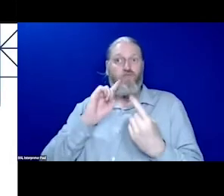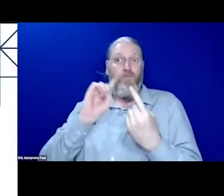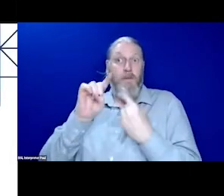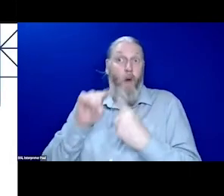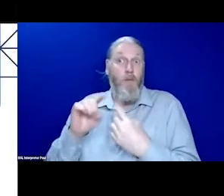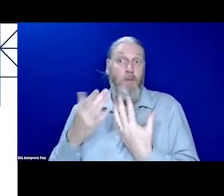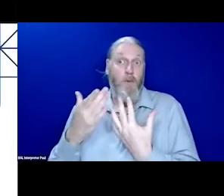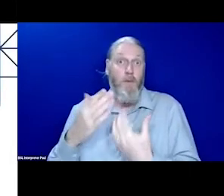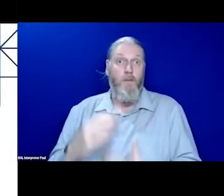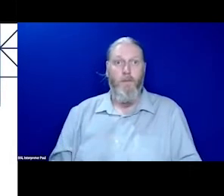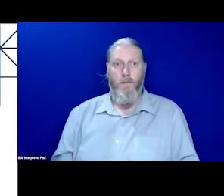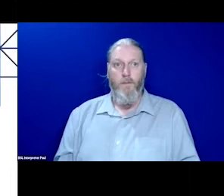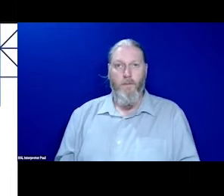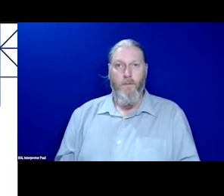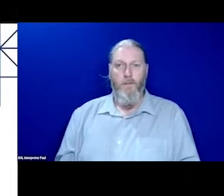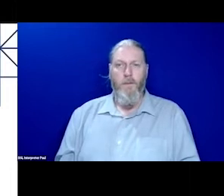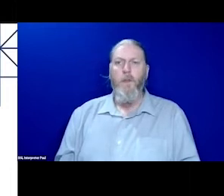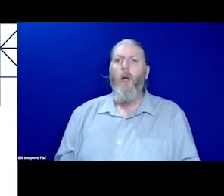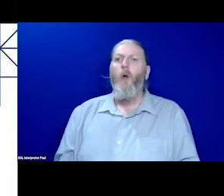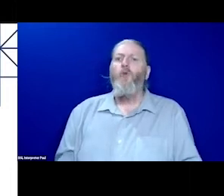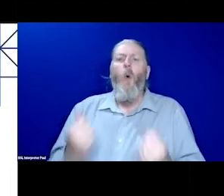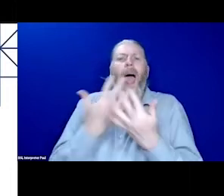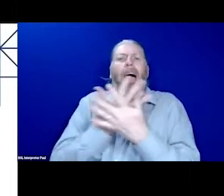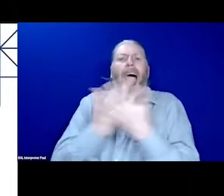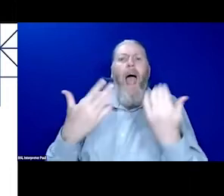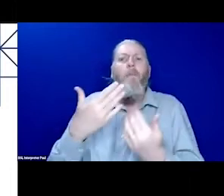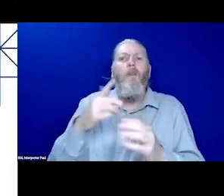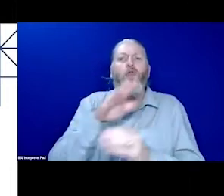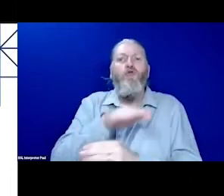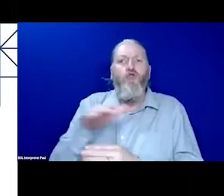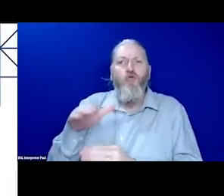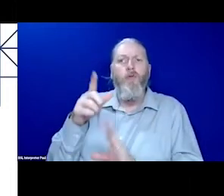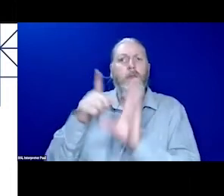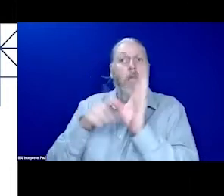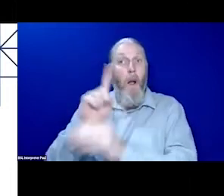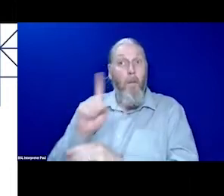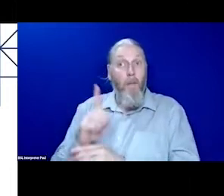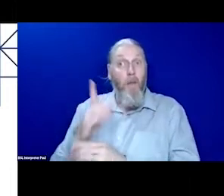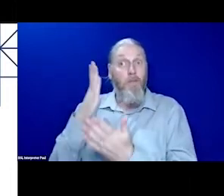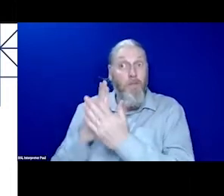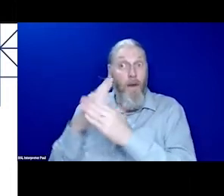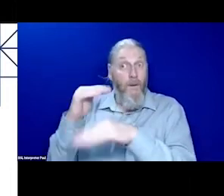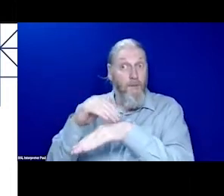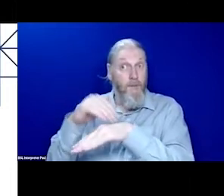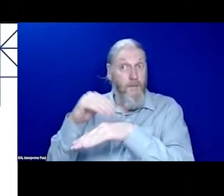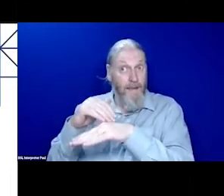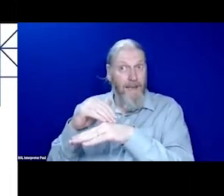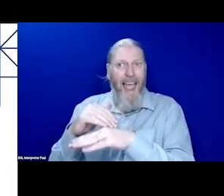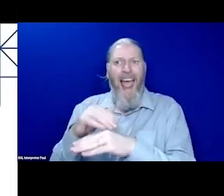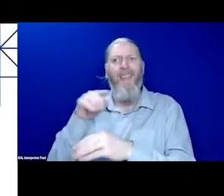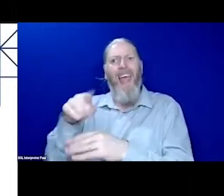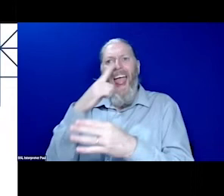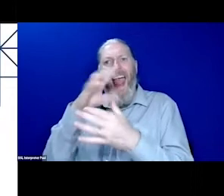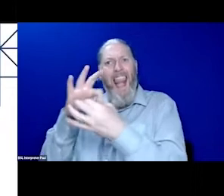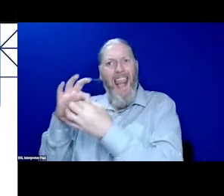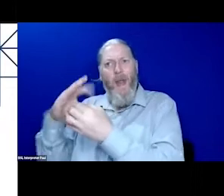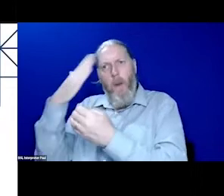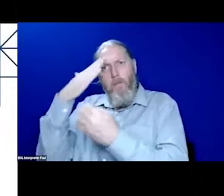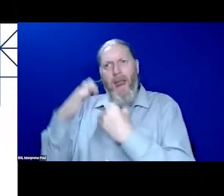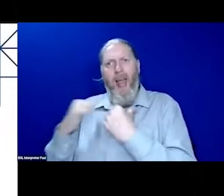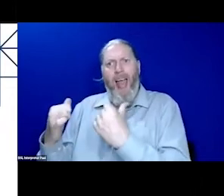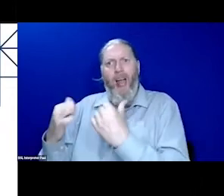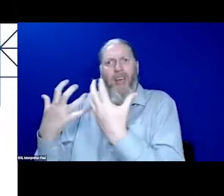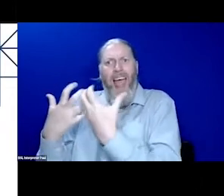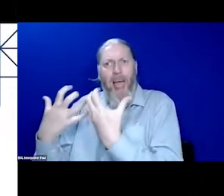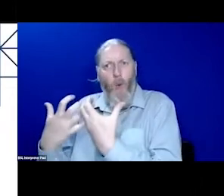So how many children and young people are being affected in this way? And how does this link to mental health? So things like climate